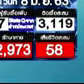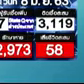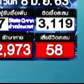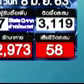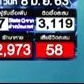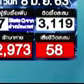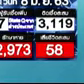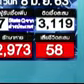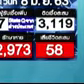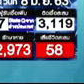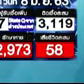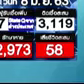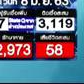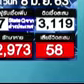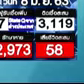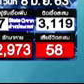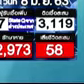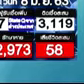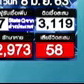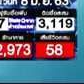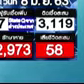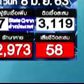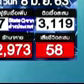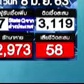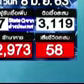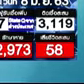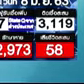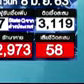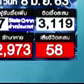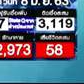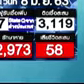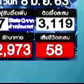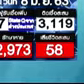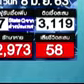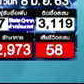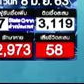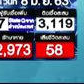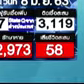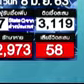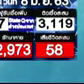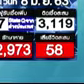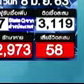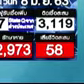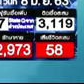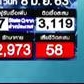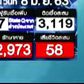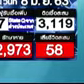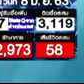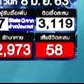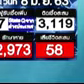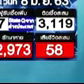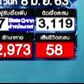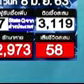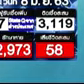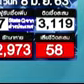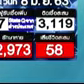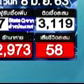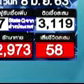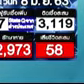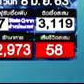the work permit copy, the letter of permission to work by a Thai government agency to work in Thailand, a valid health